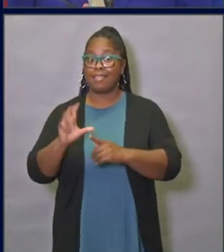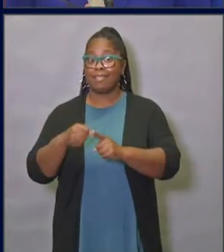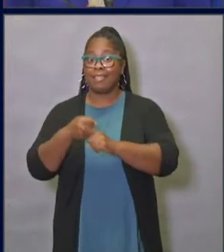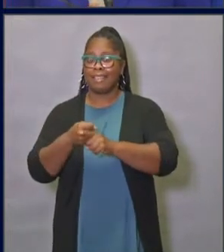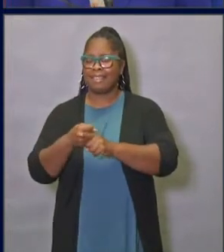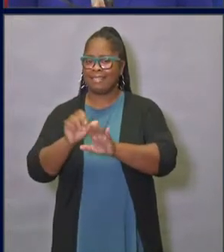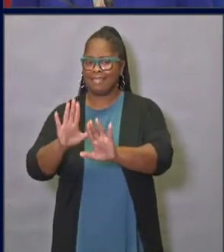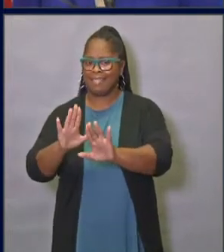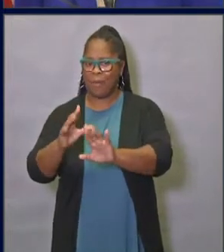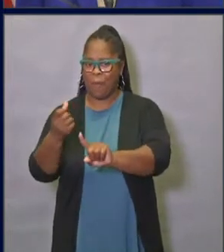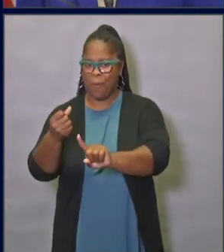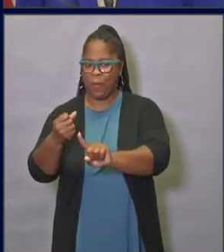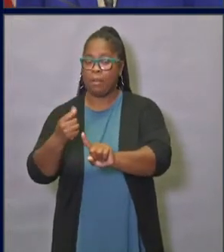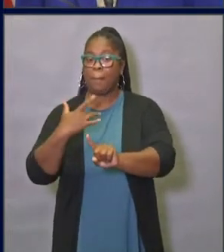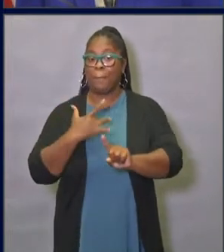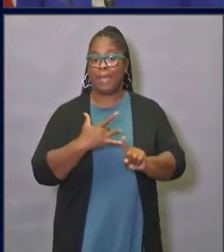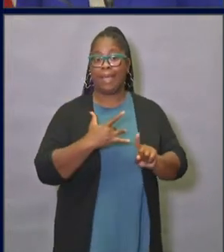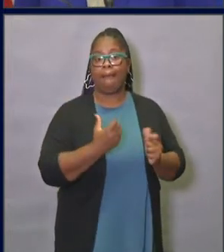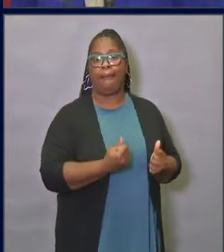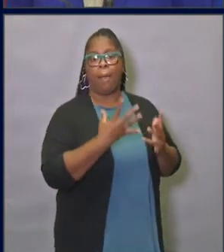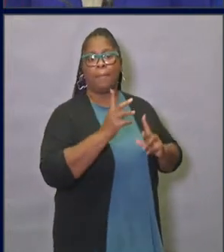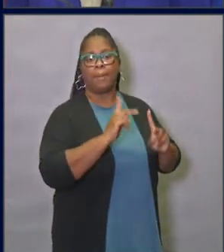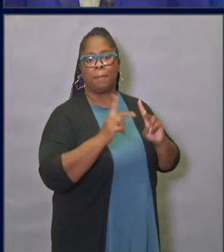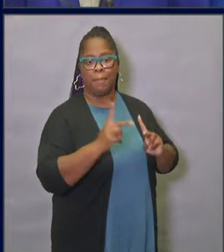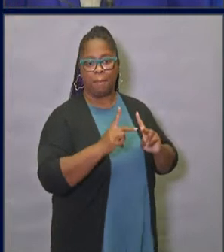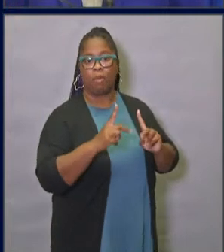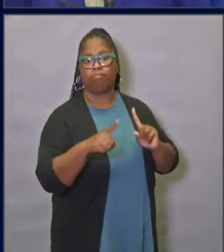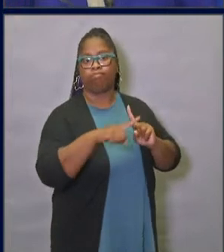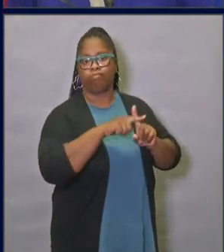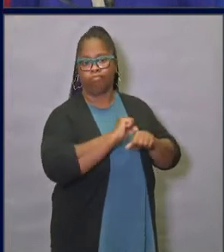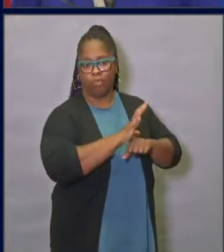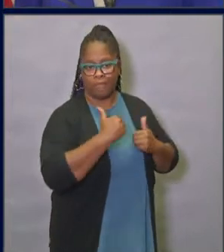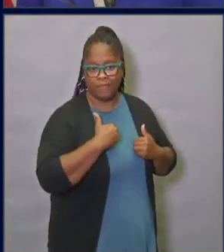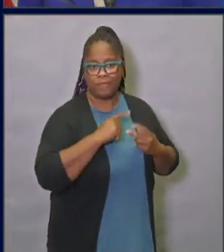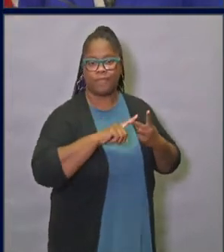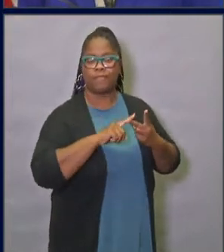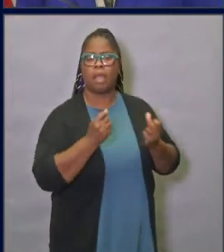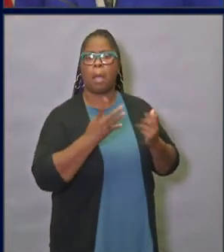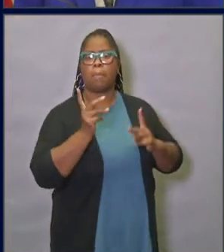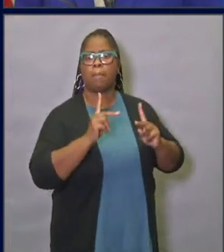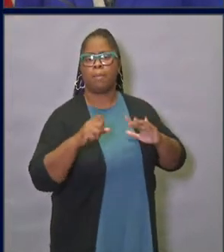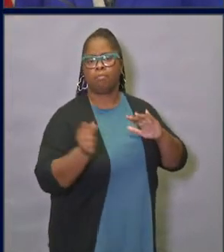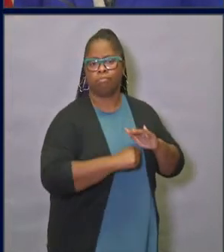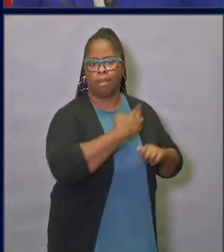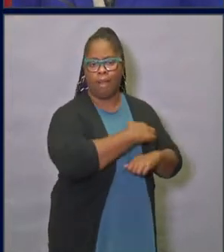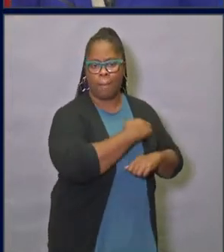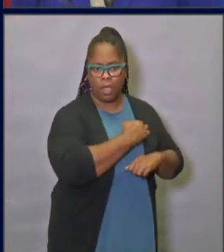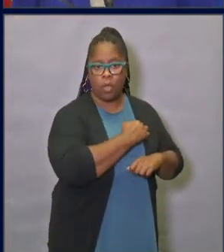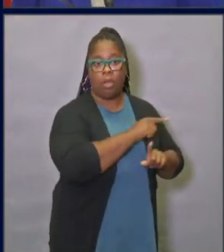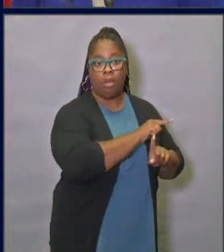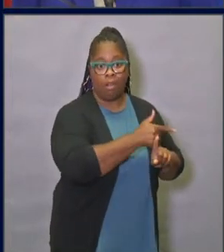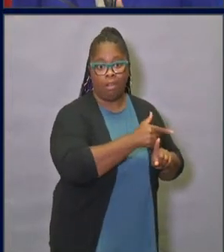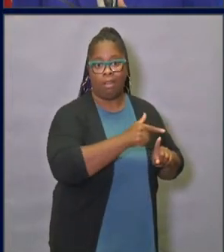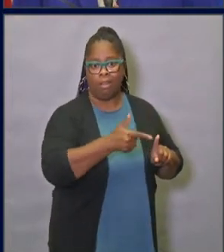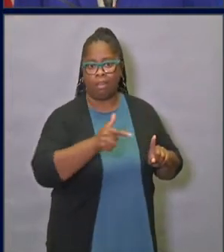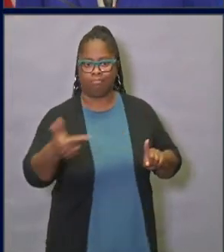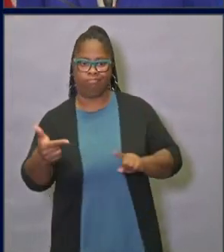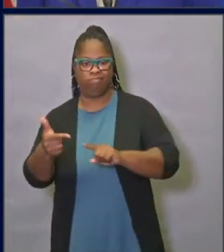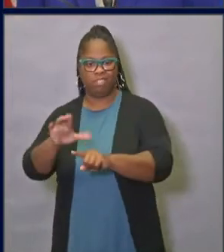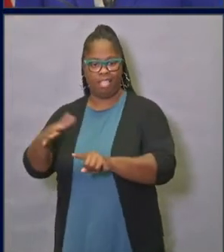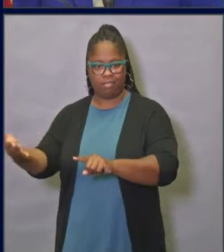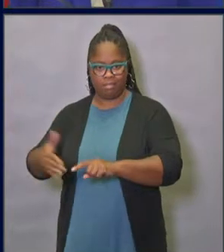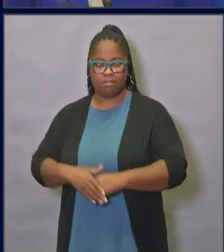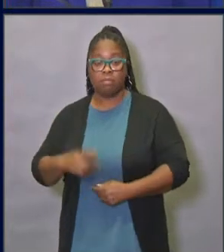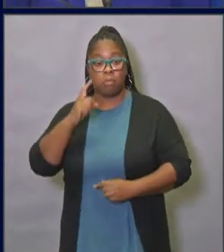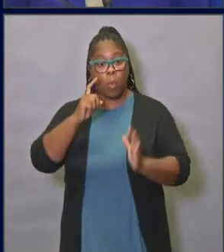we see in our cases and hospitalization numbers. On this chart, you can see that the spike in cases we experienced